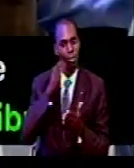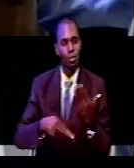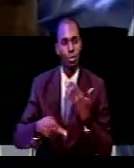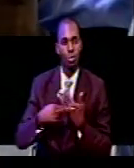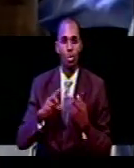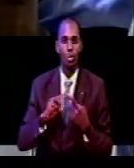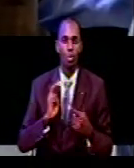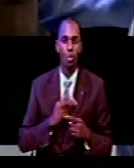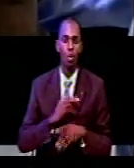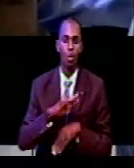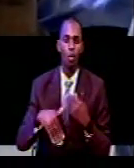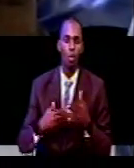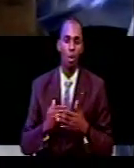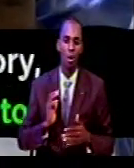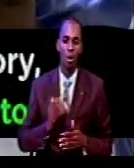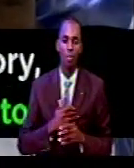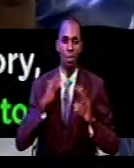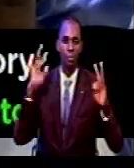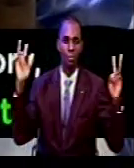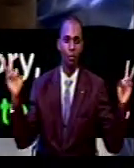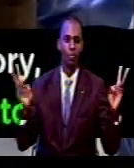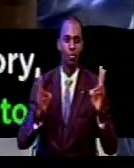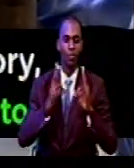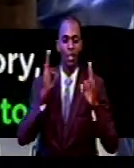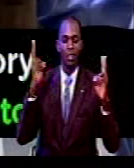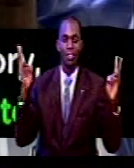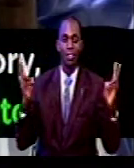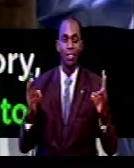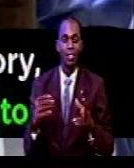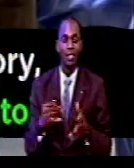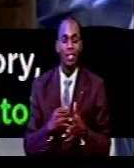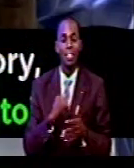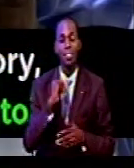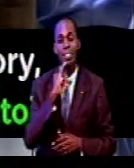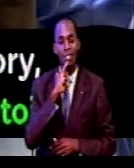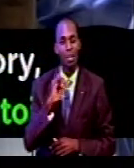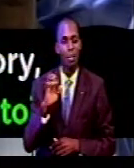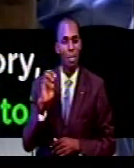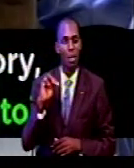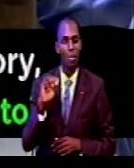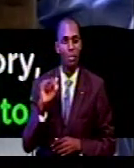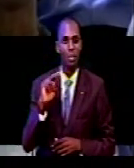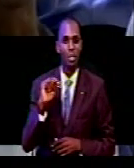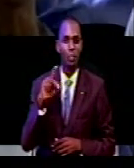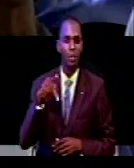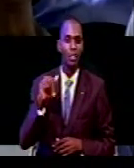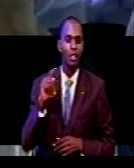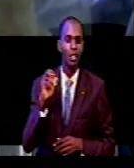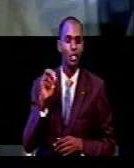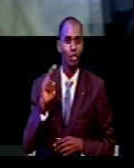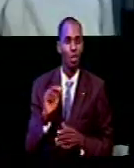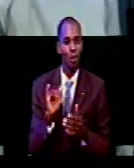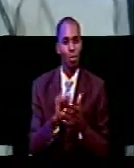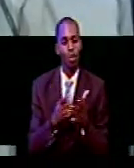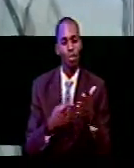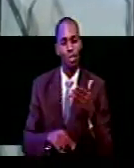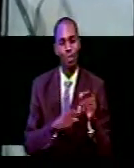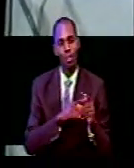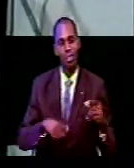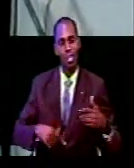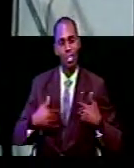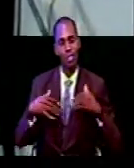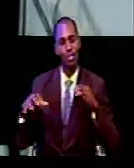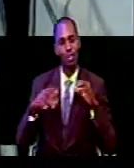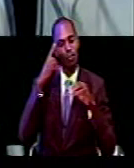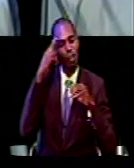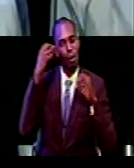the curse of the law. He restored to us all our victory. It is emancipation,